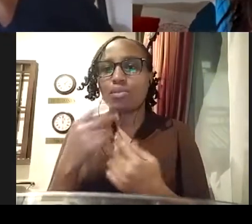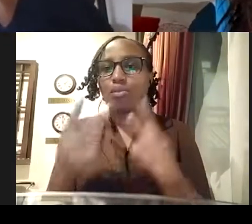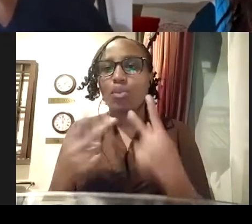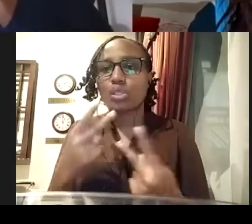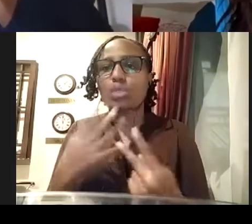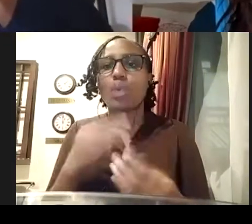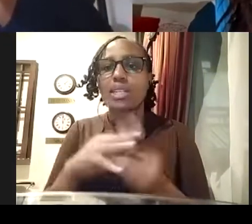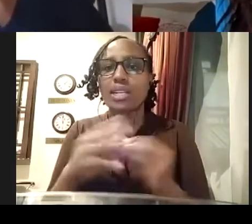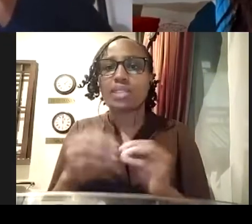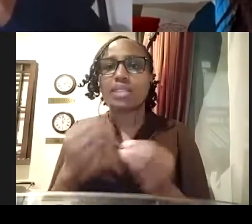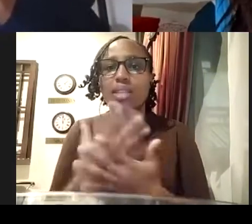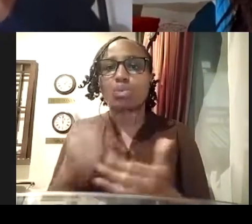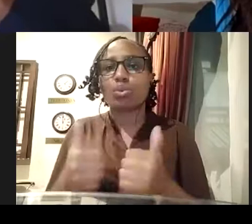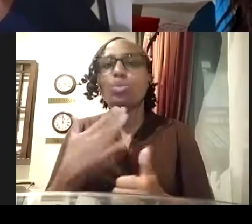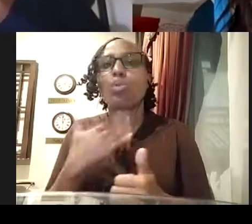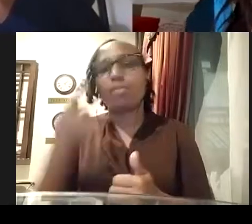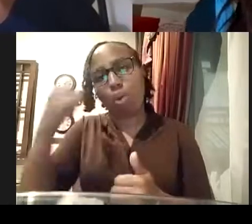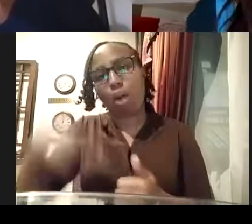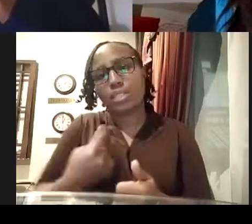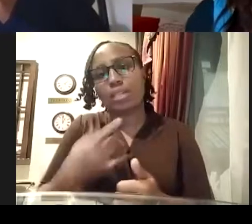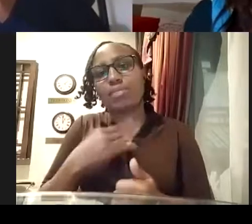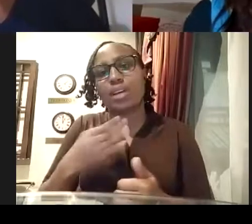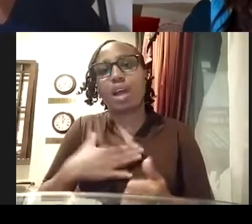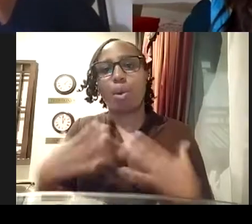people, all that good stuff.